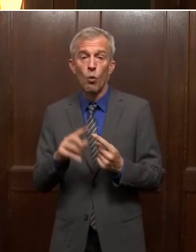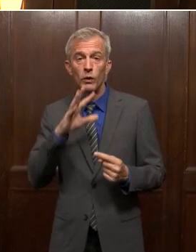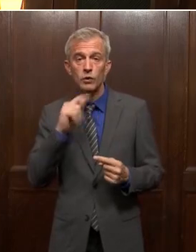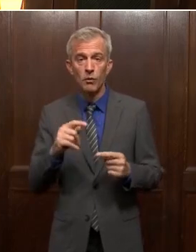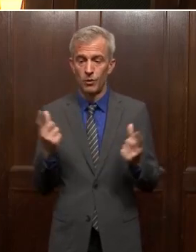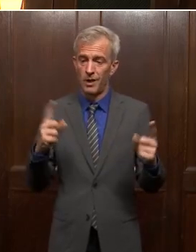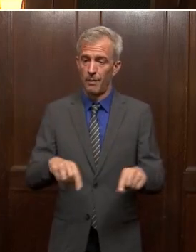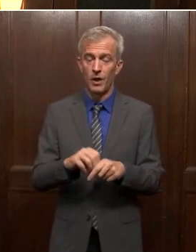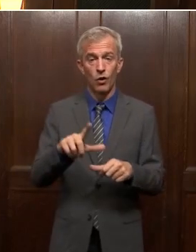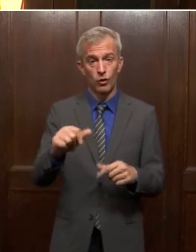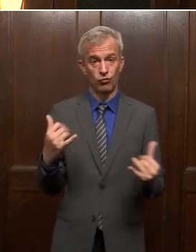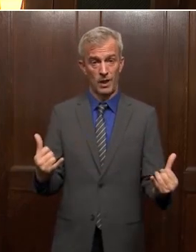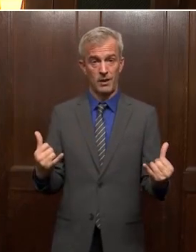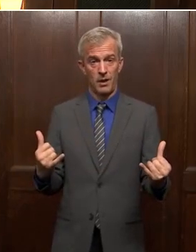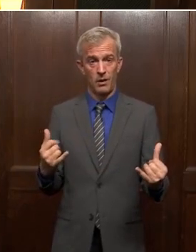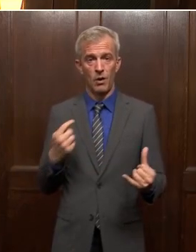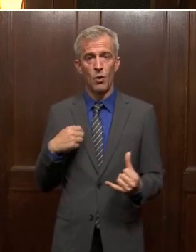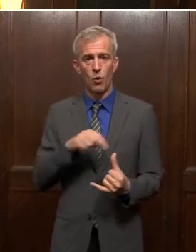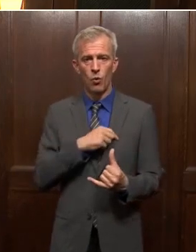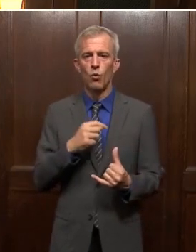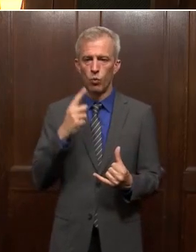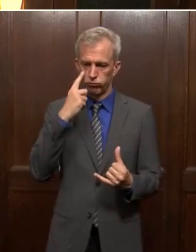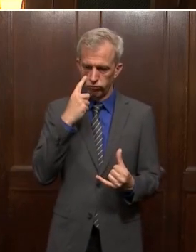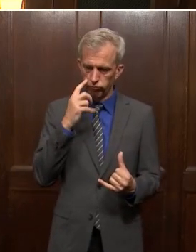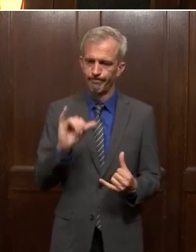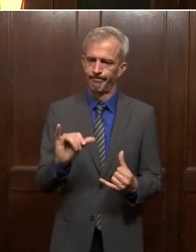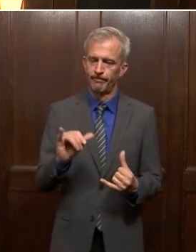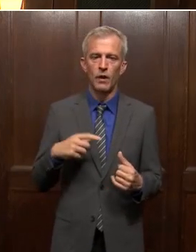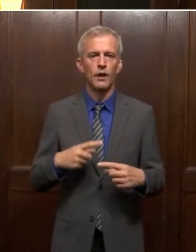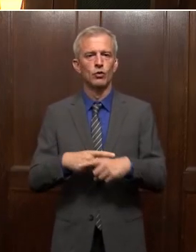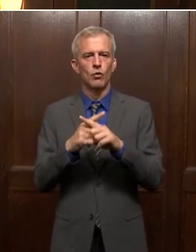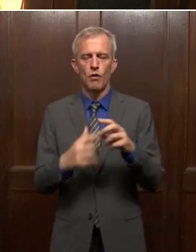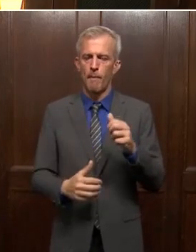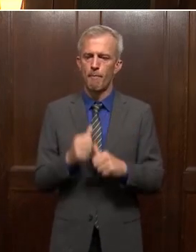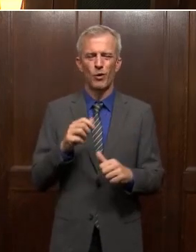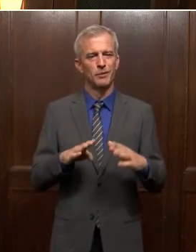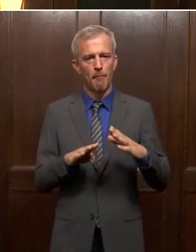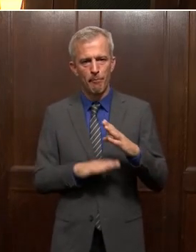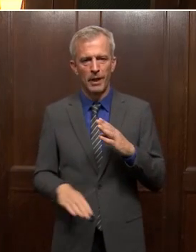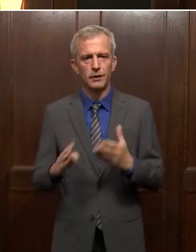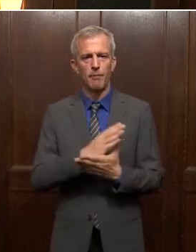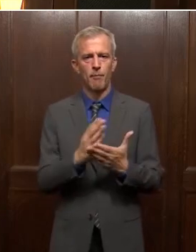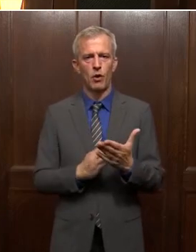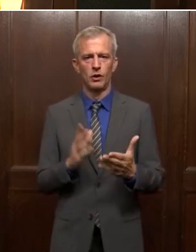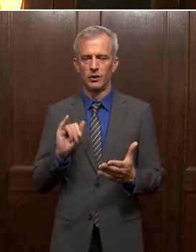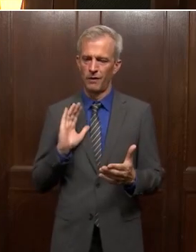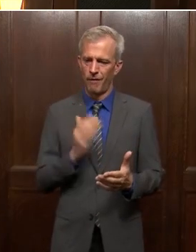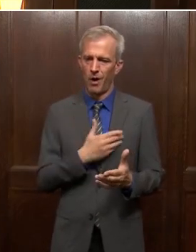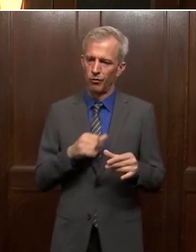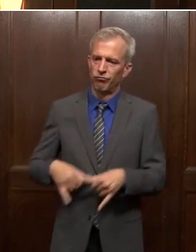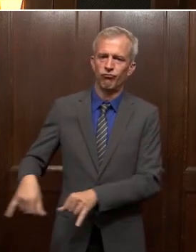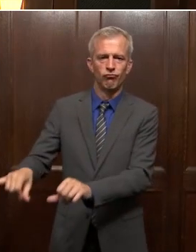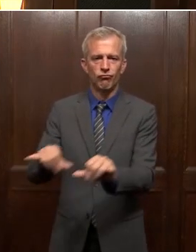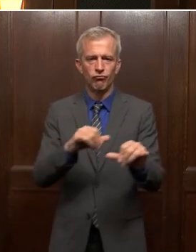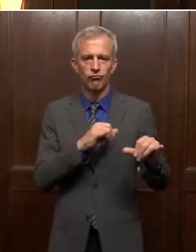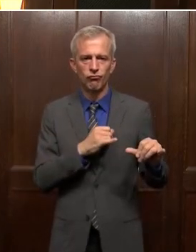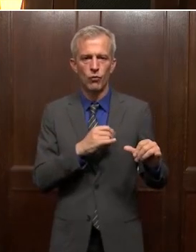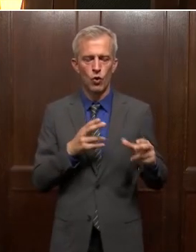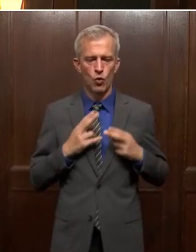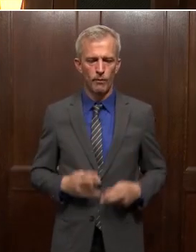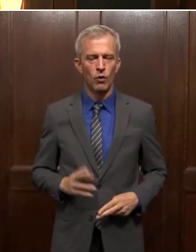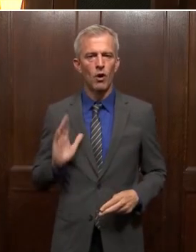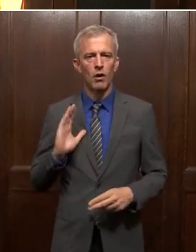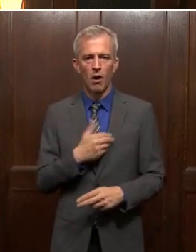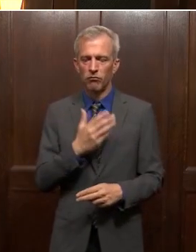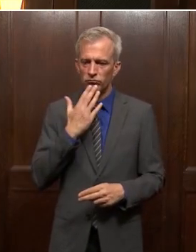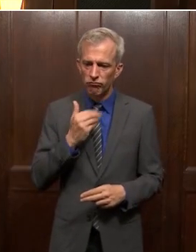Angeles right now, we see how this crisis is bringing out the most basic features of our common humanity, our generosity,